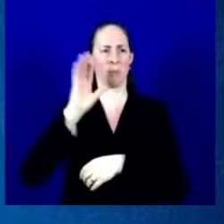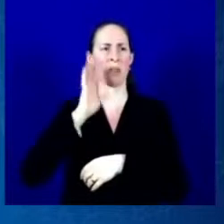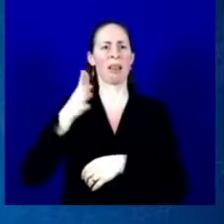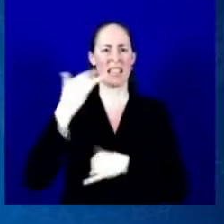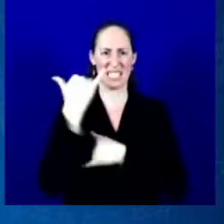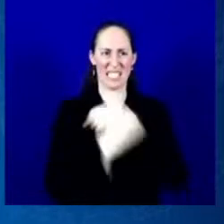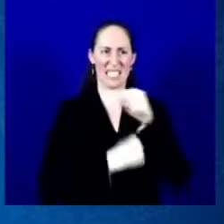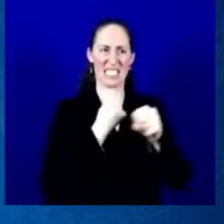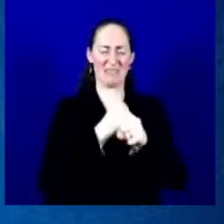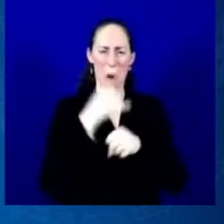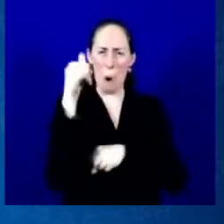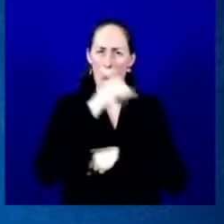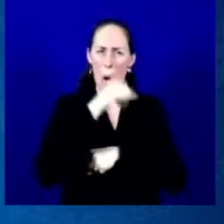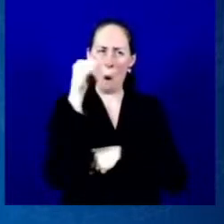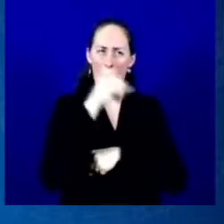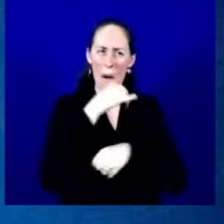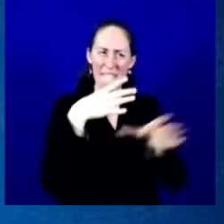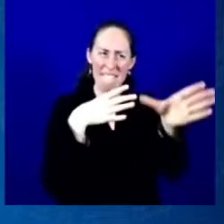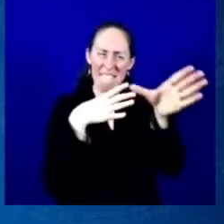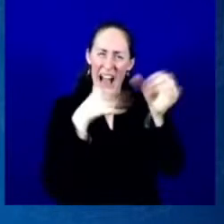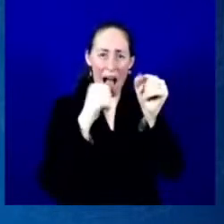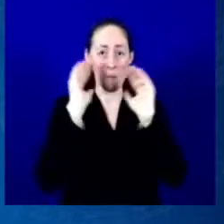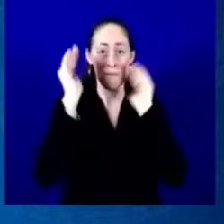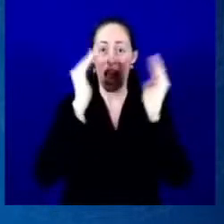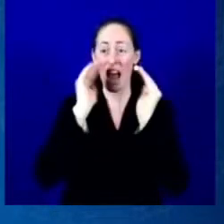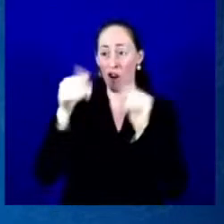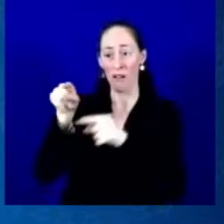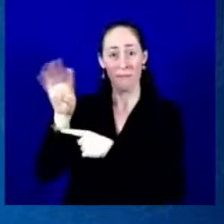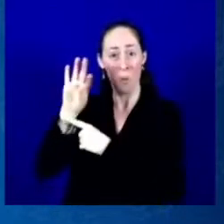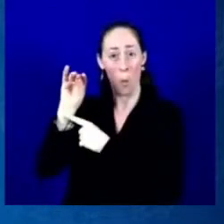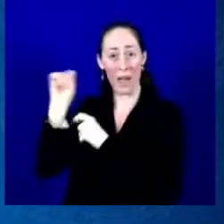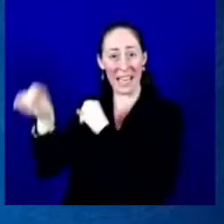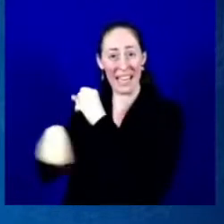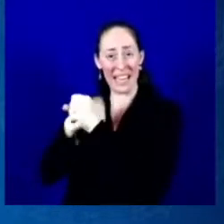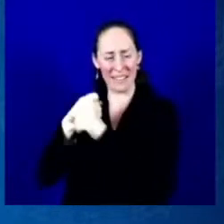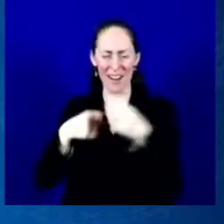country in nearly 4 decades. America's moving